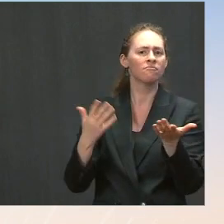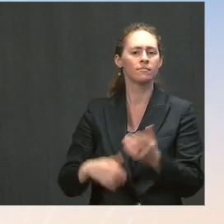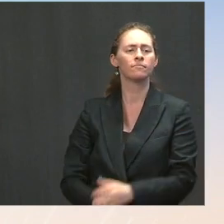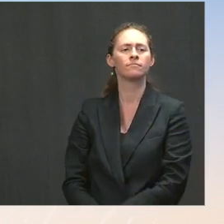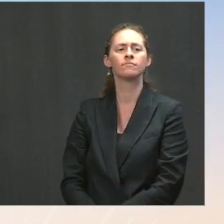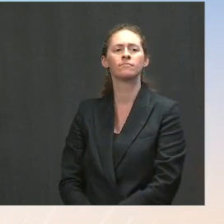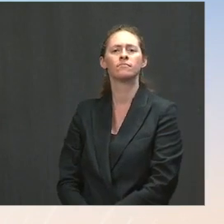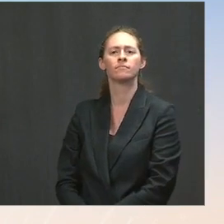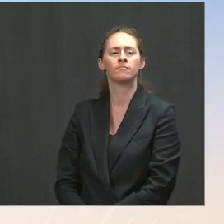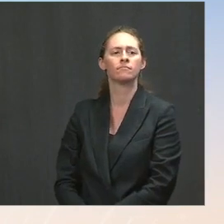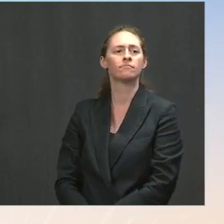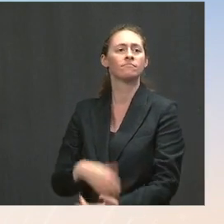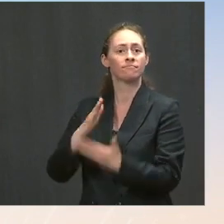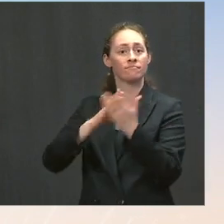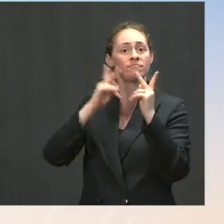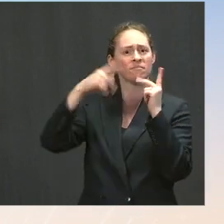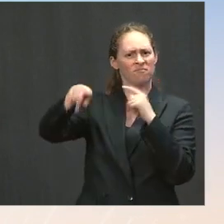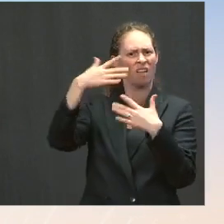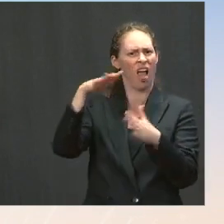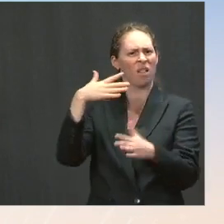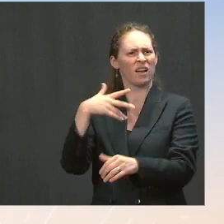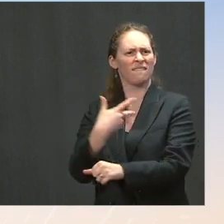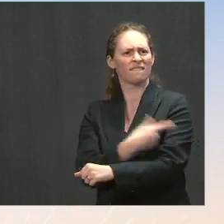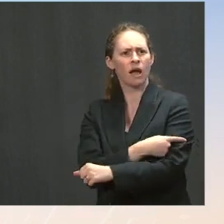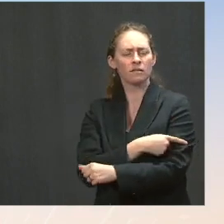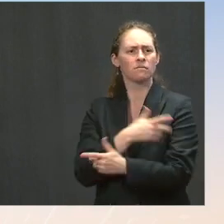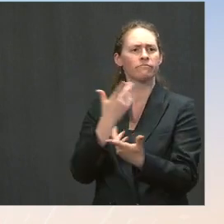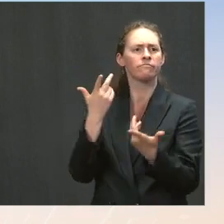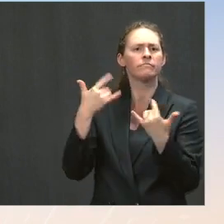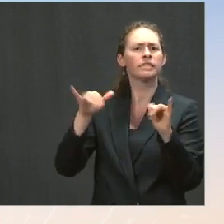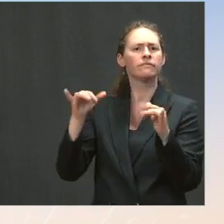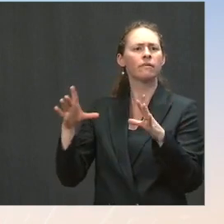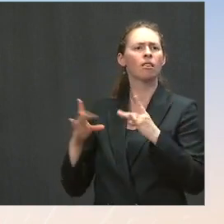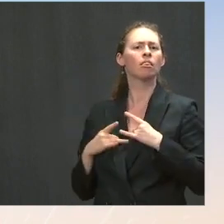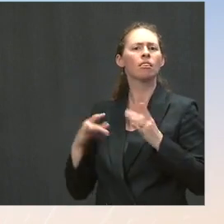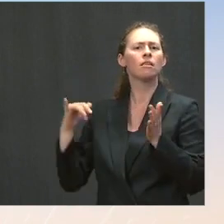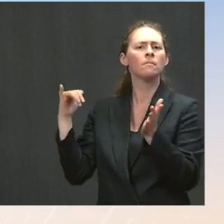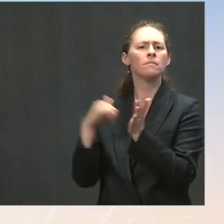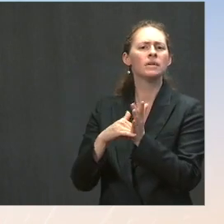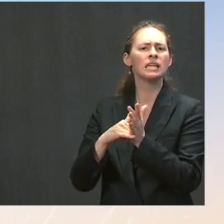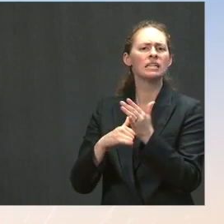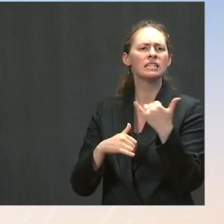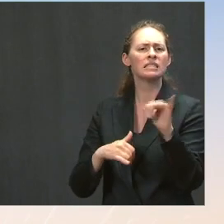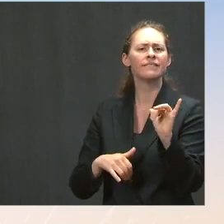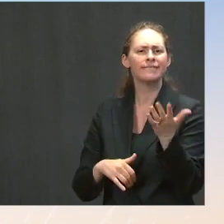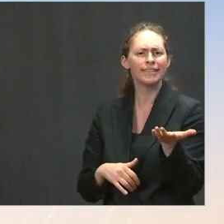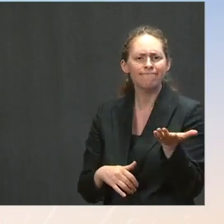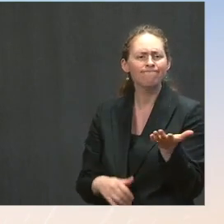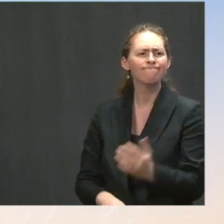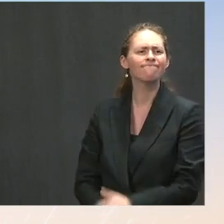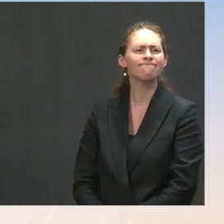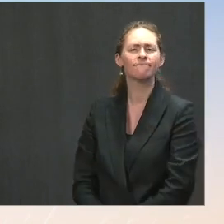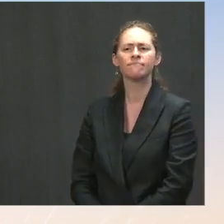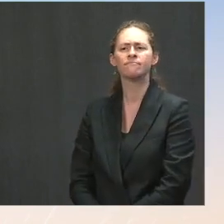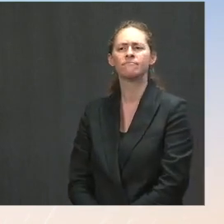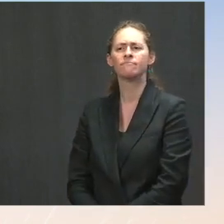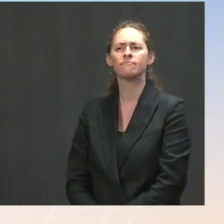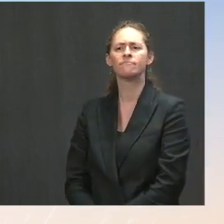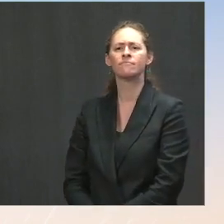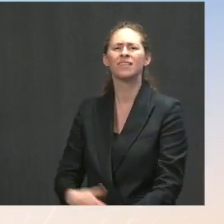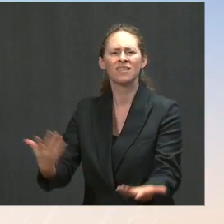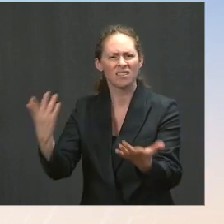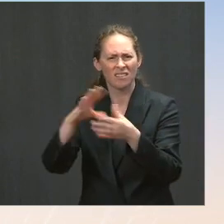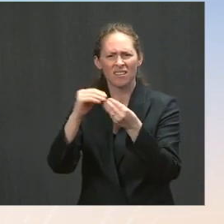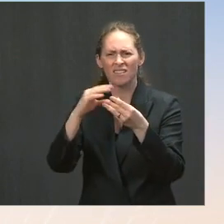getting breakthrough COVID cases. So you're saying... Look, I think here's what we all have a responsibility to